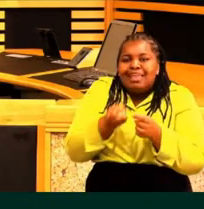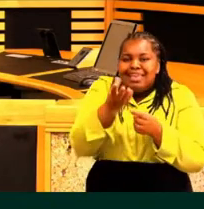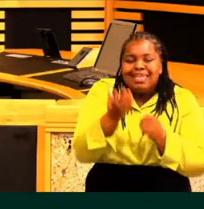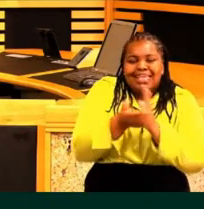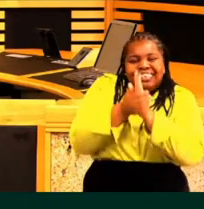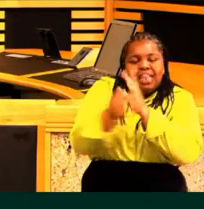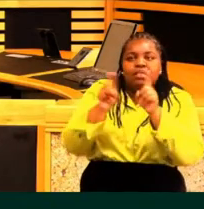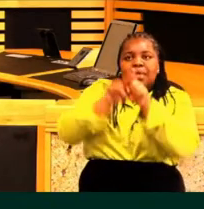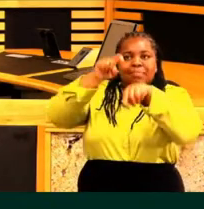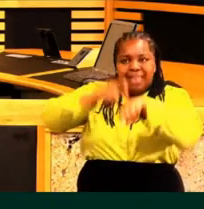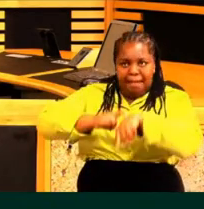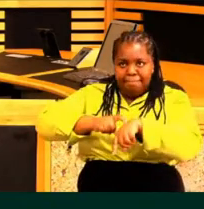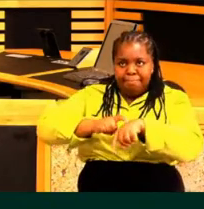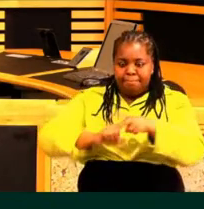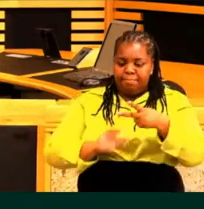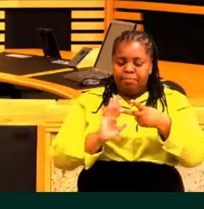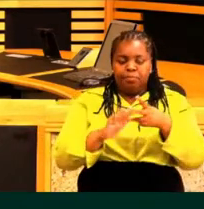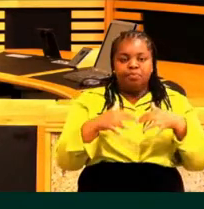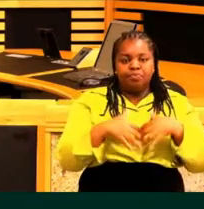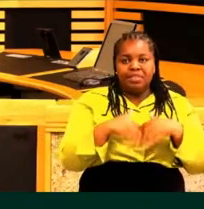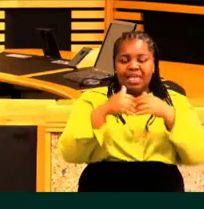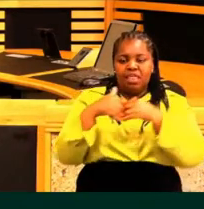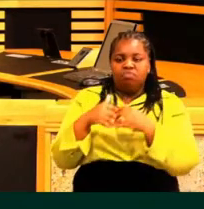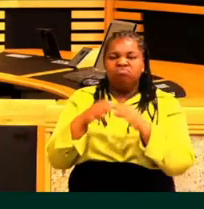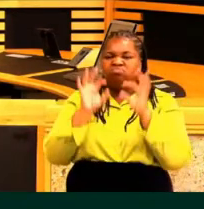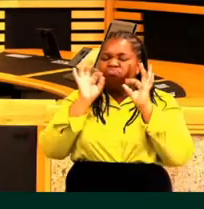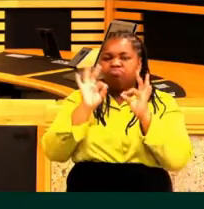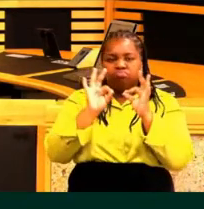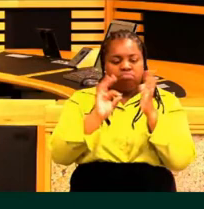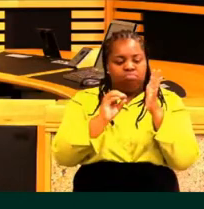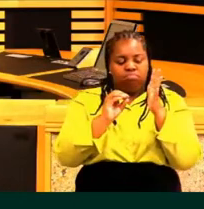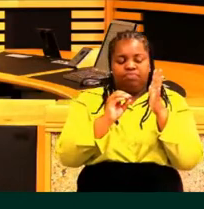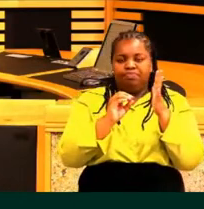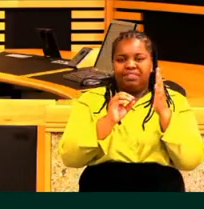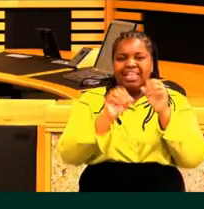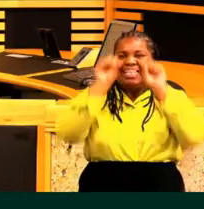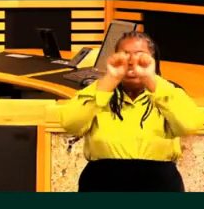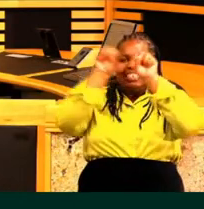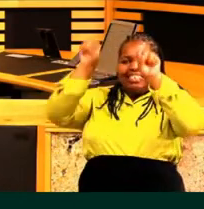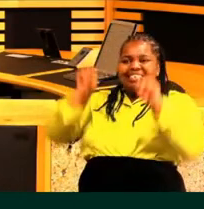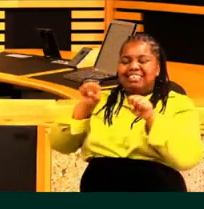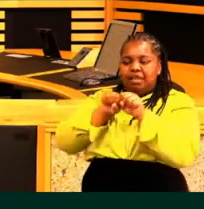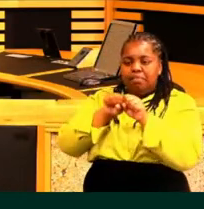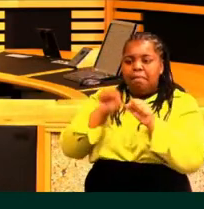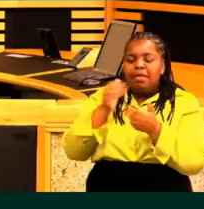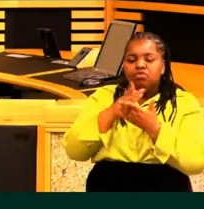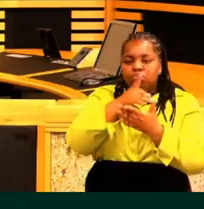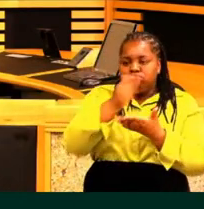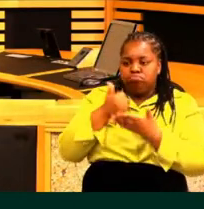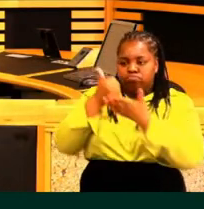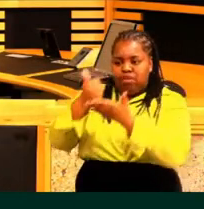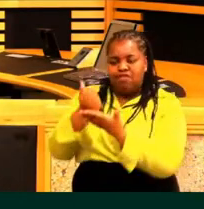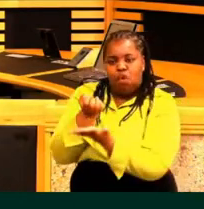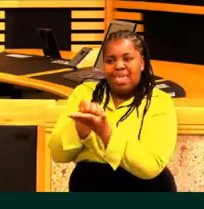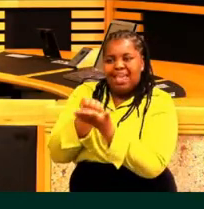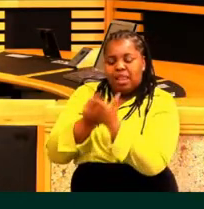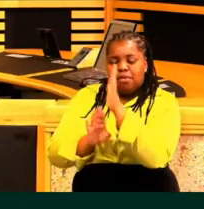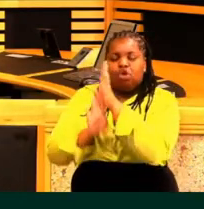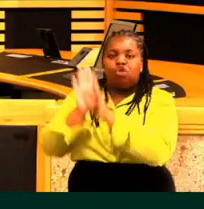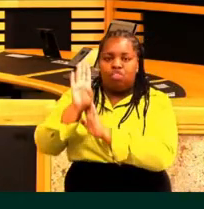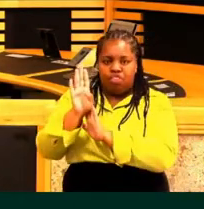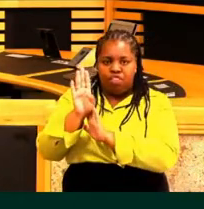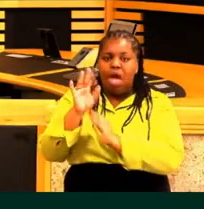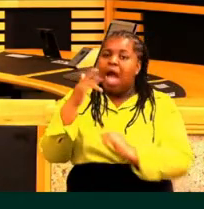creating an entrepreneurial ecosystem that is conducive for economic growth and Enterprise growth